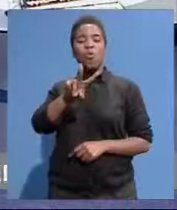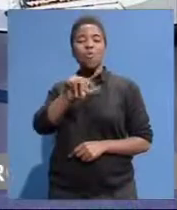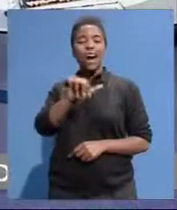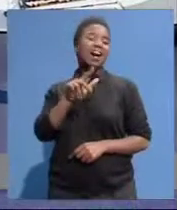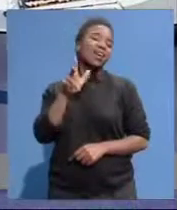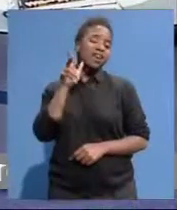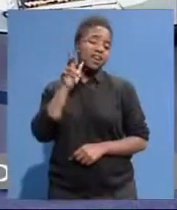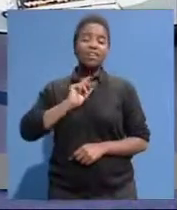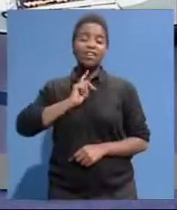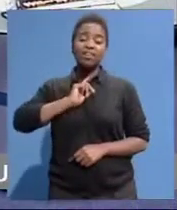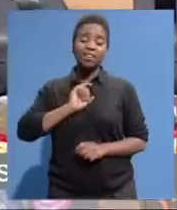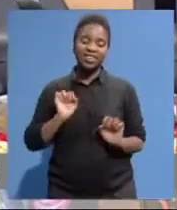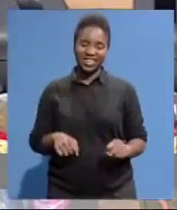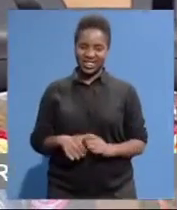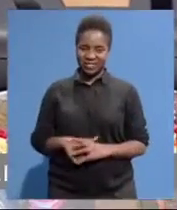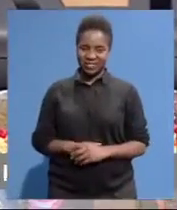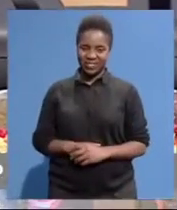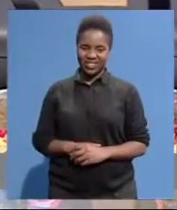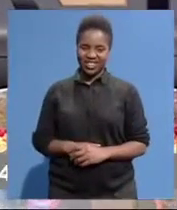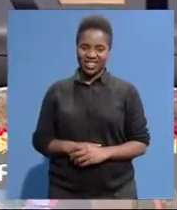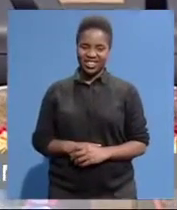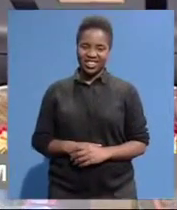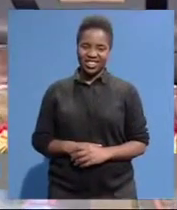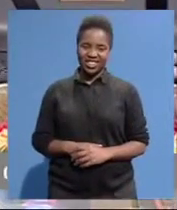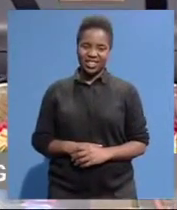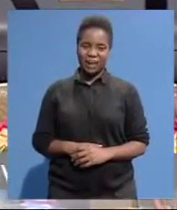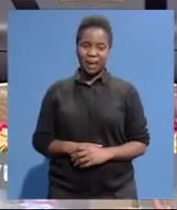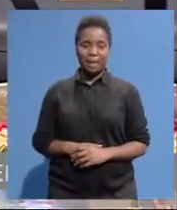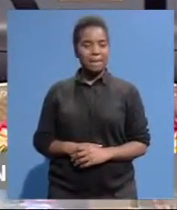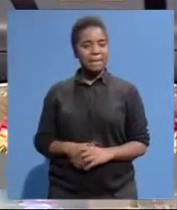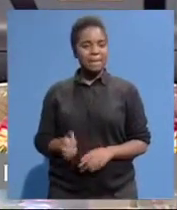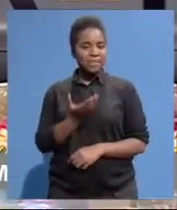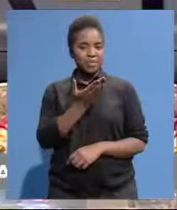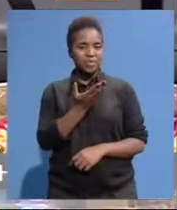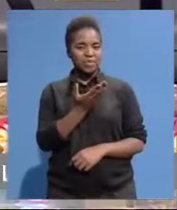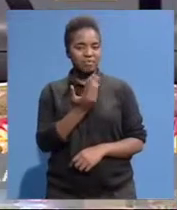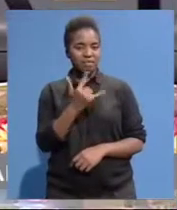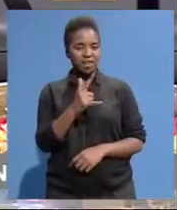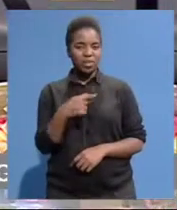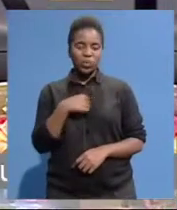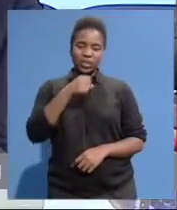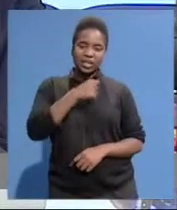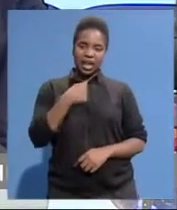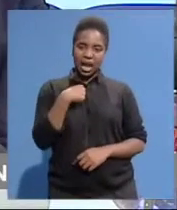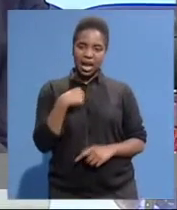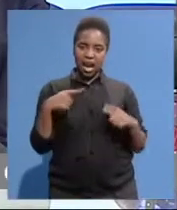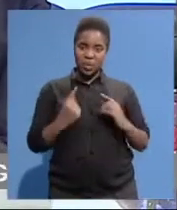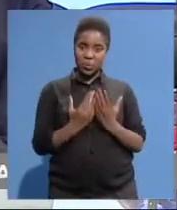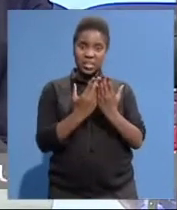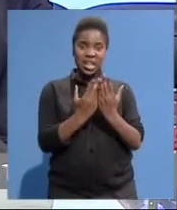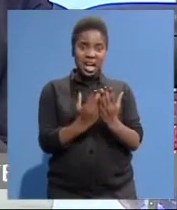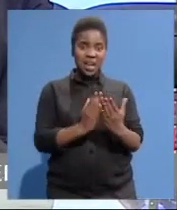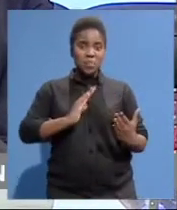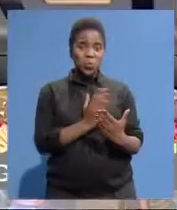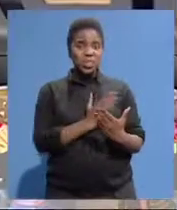Yes. but Nomfundo. Well tried, Thomas. You are a scholar in music, not just a singer. Yes, I am. I mean, show off